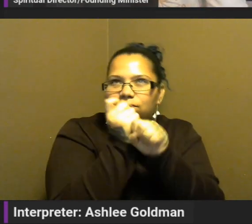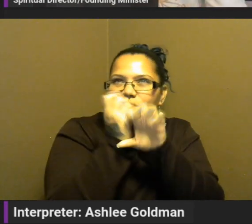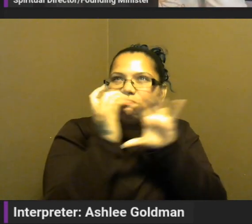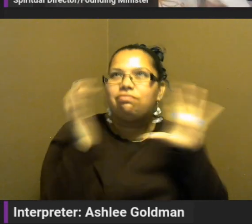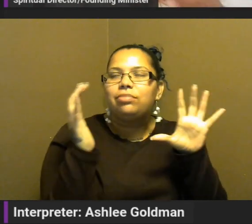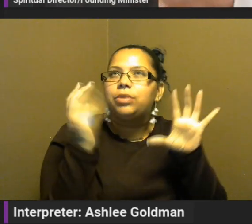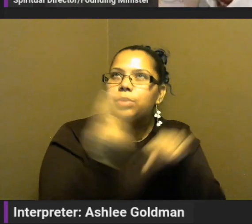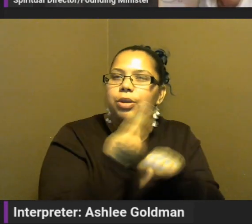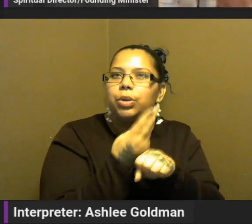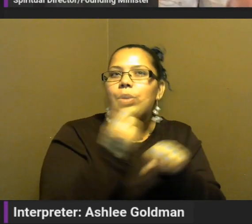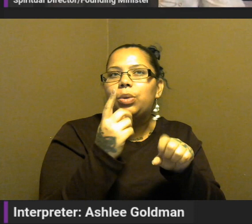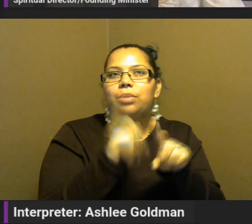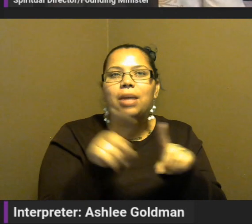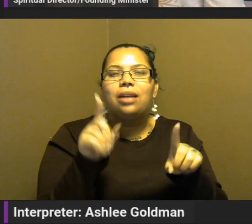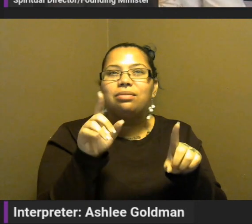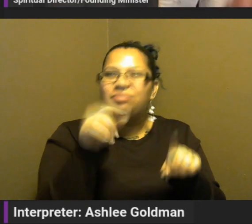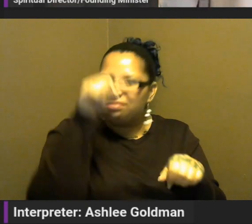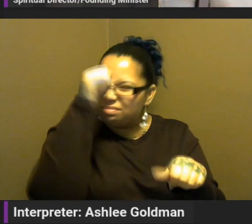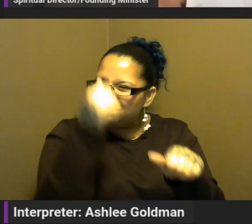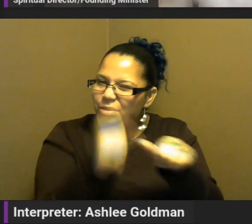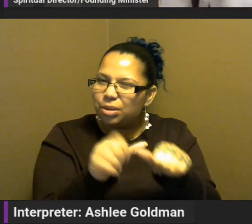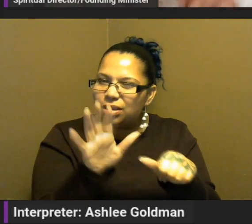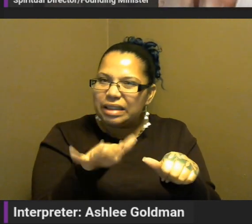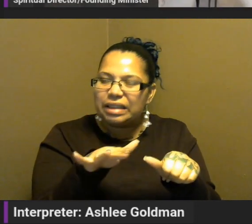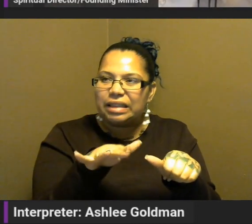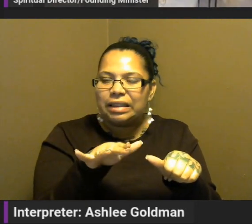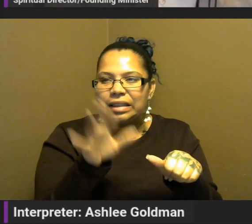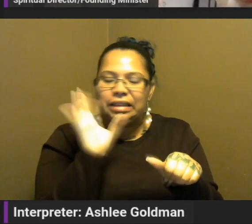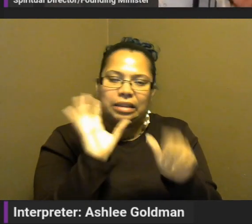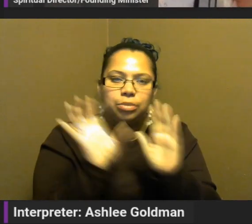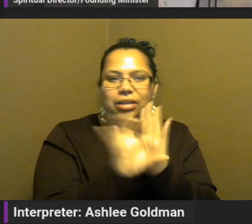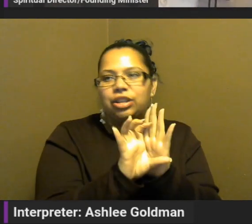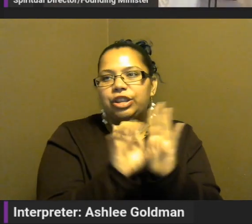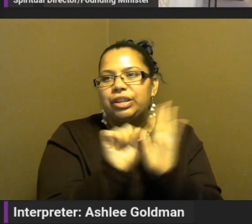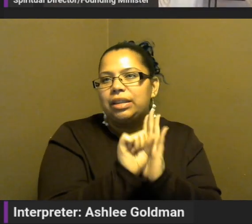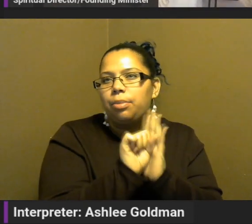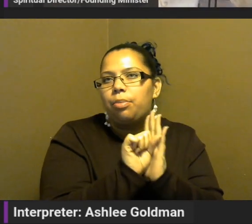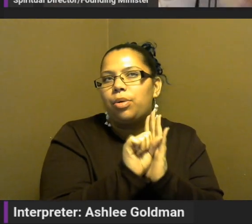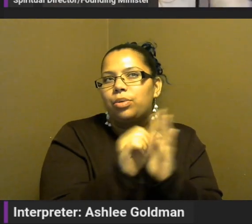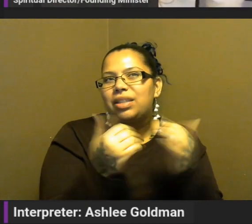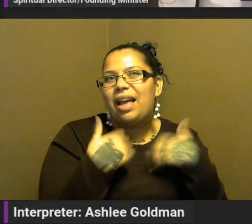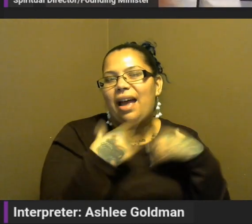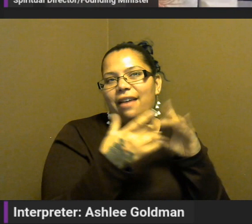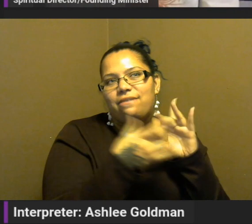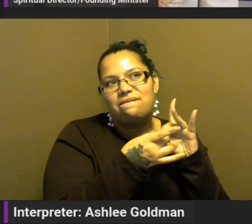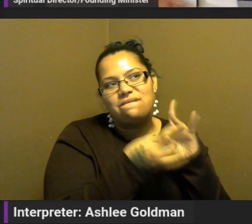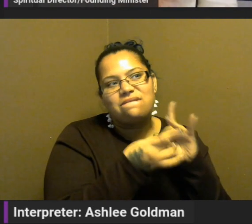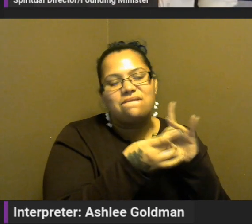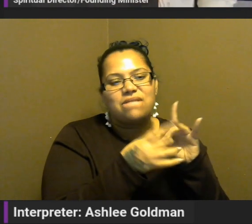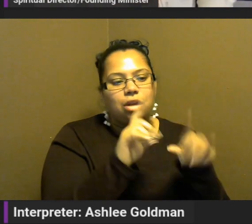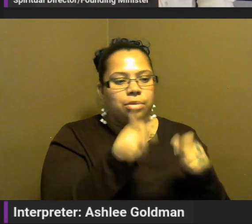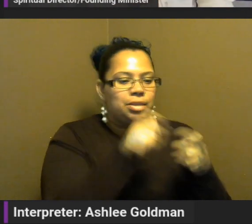those images and the symbols that are used have a connection to a certain level of